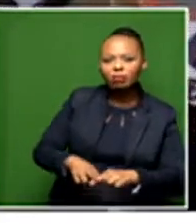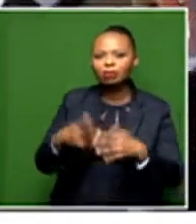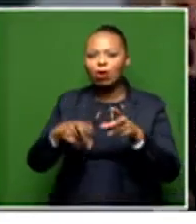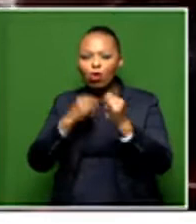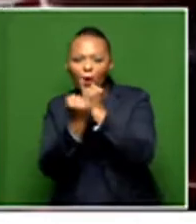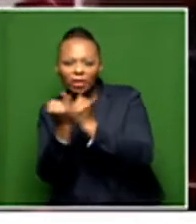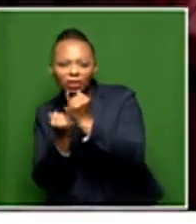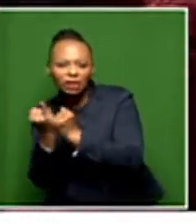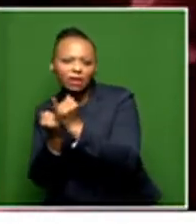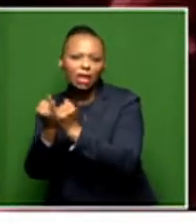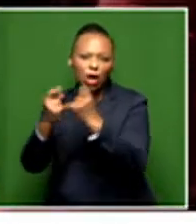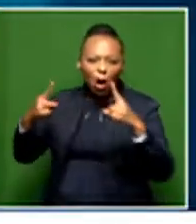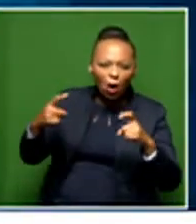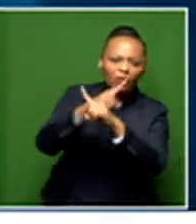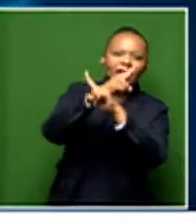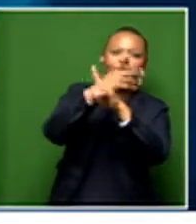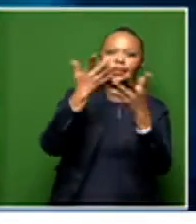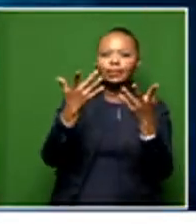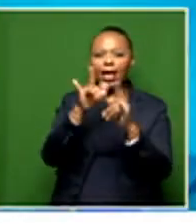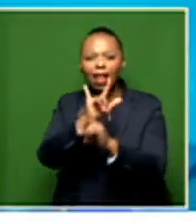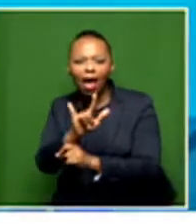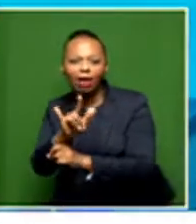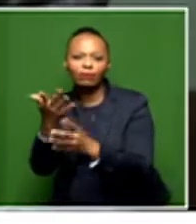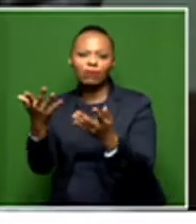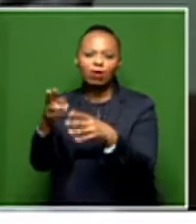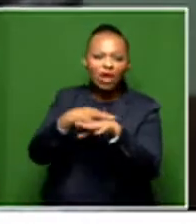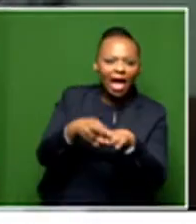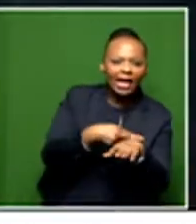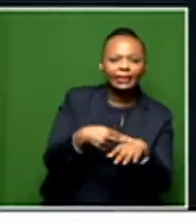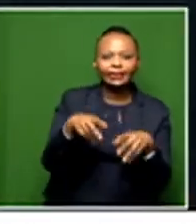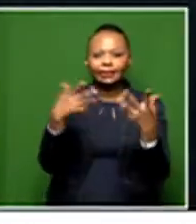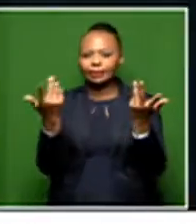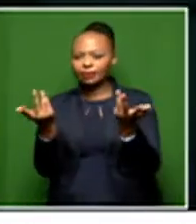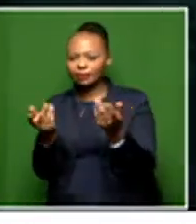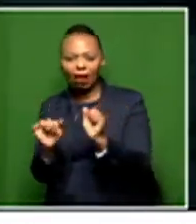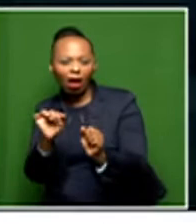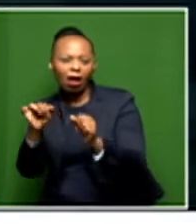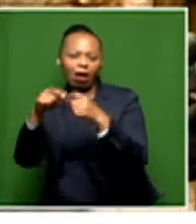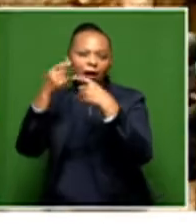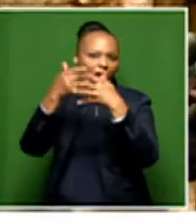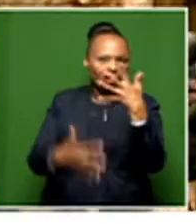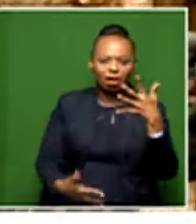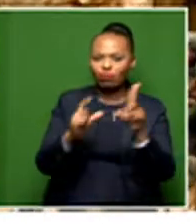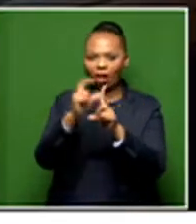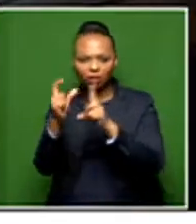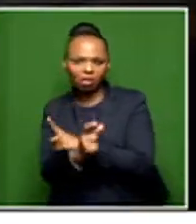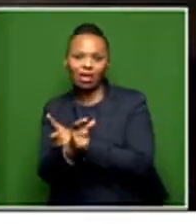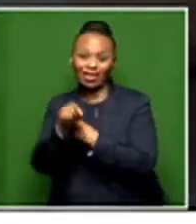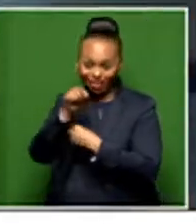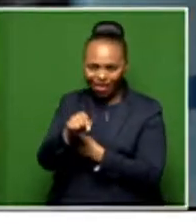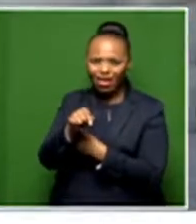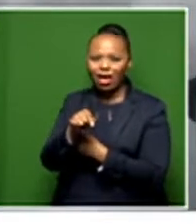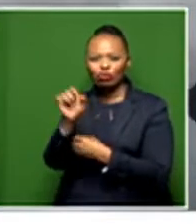competition, conflict, about love, about race, caste, and culture. And these are the issues that also affect us here in South Africa.